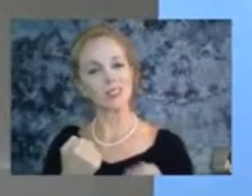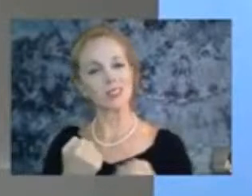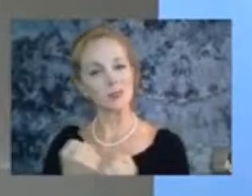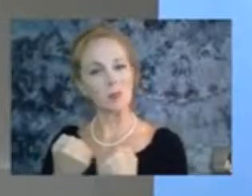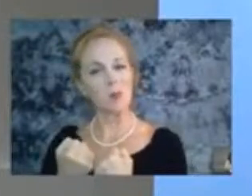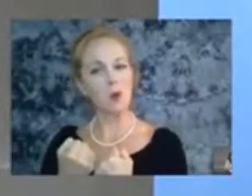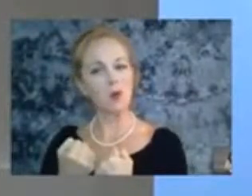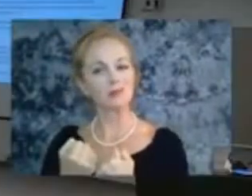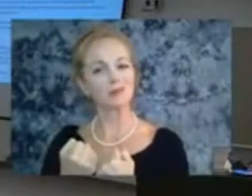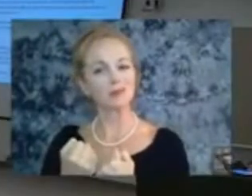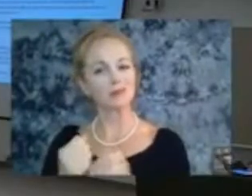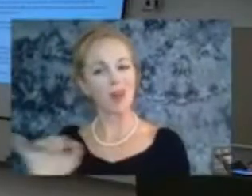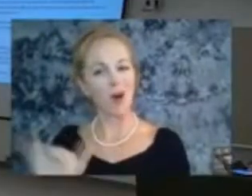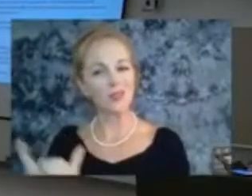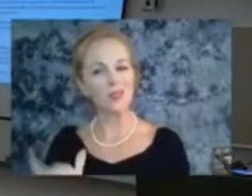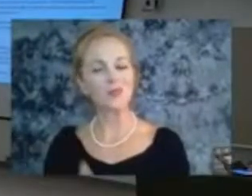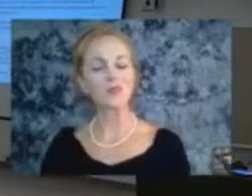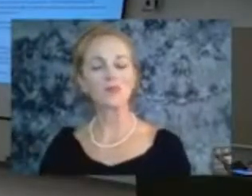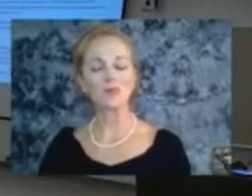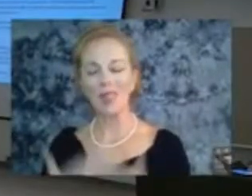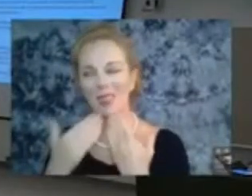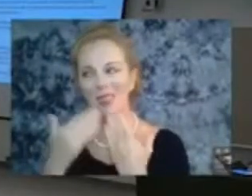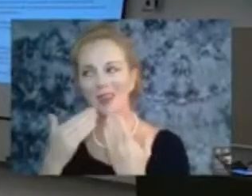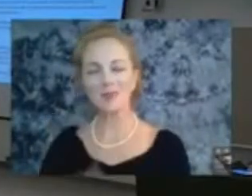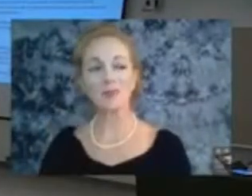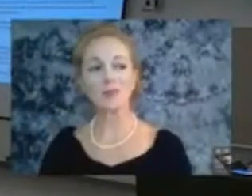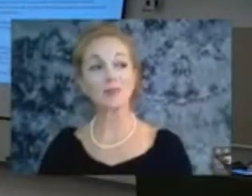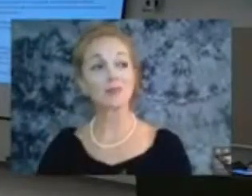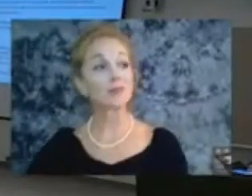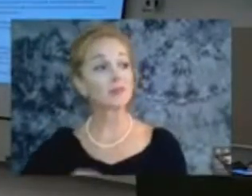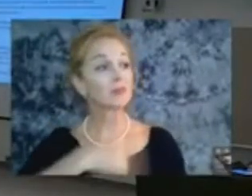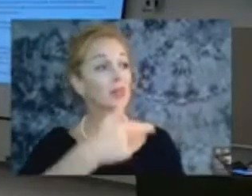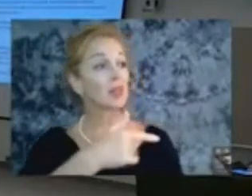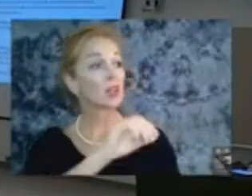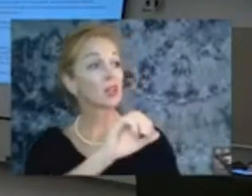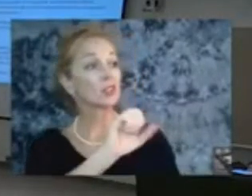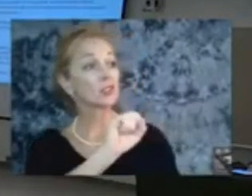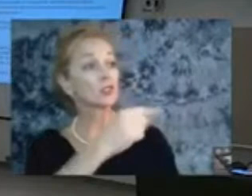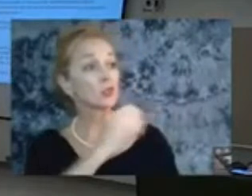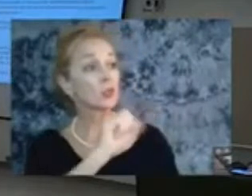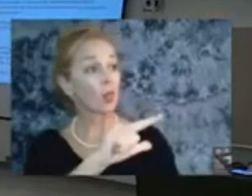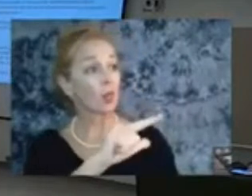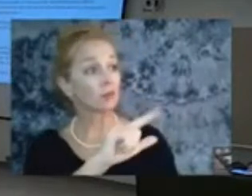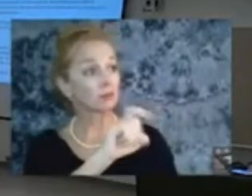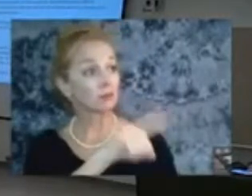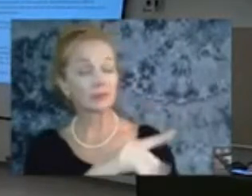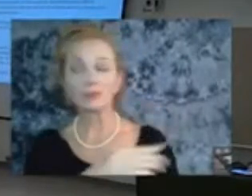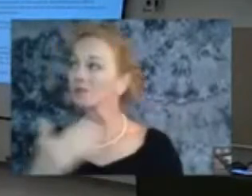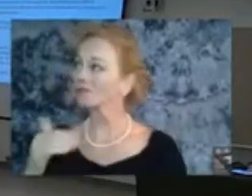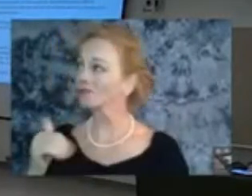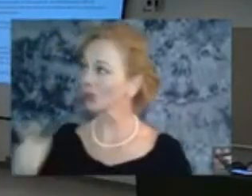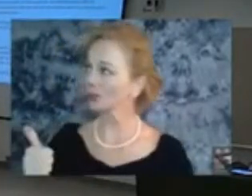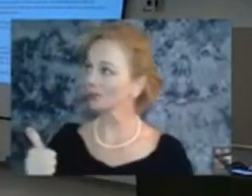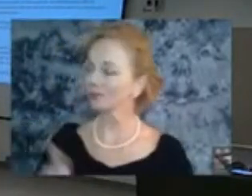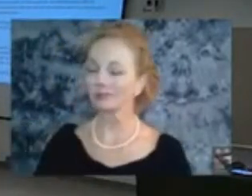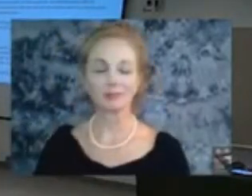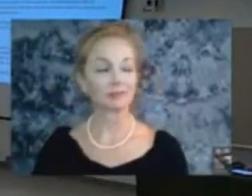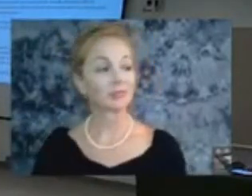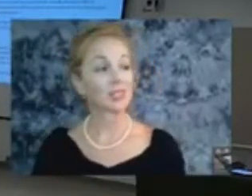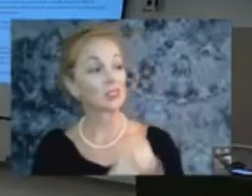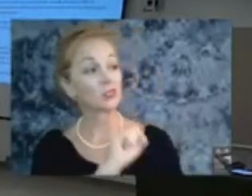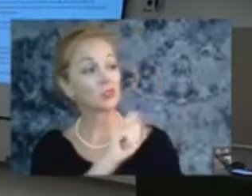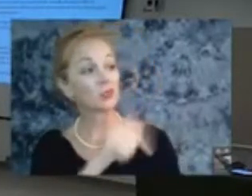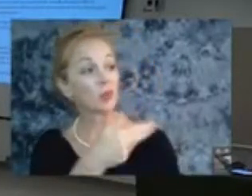Okay. Mr. Schul? I'm all good. Thank you for the presentation. Mr. Strain? Thank you, Madam